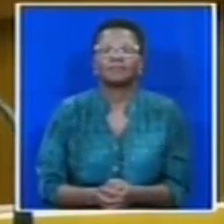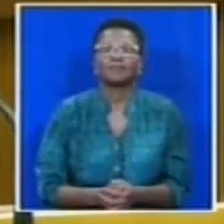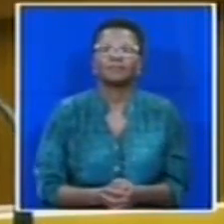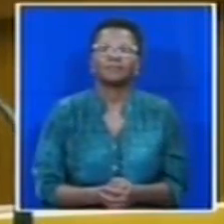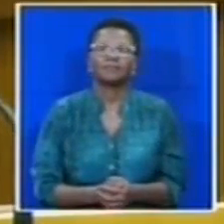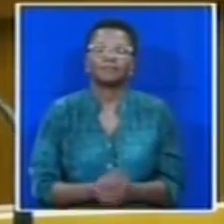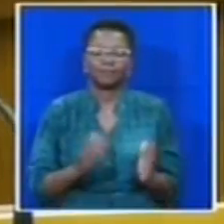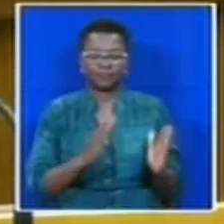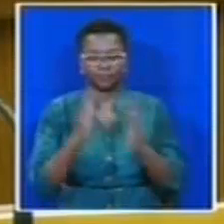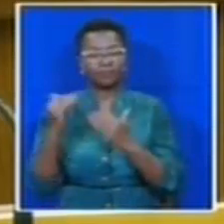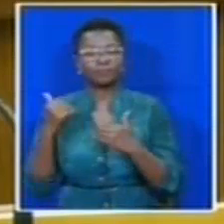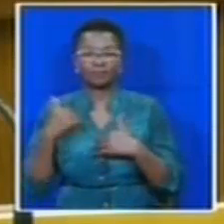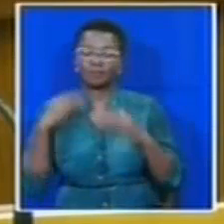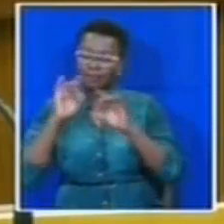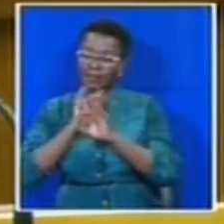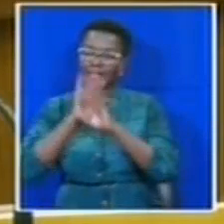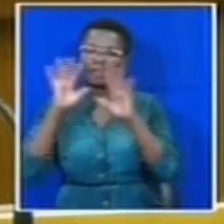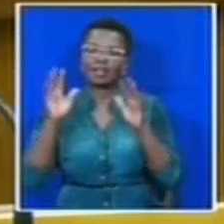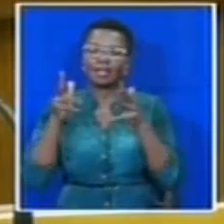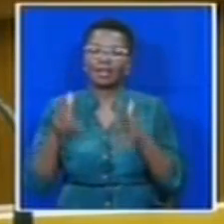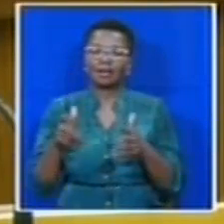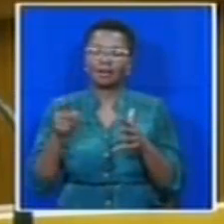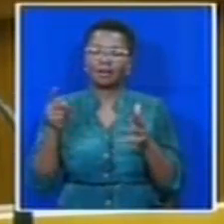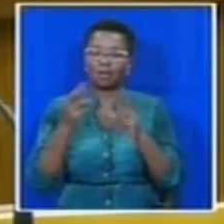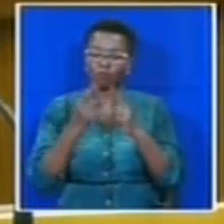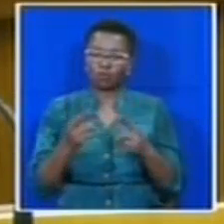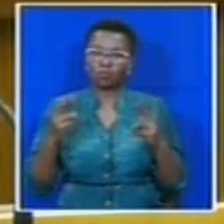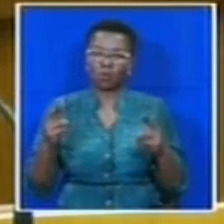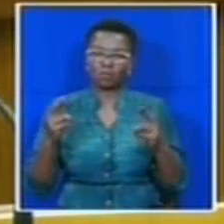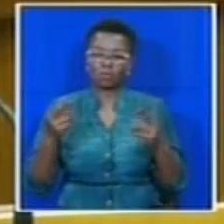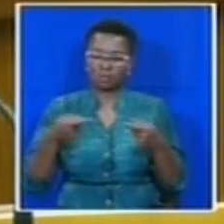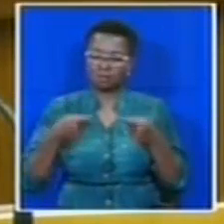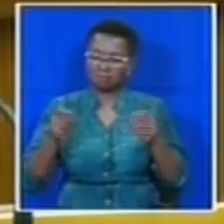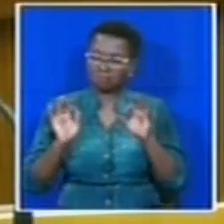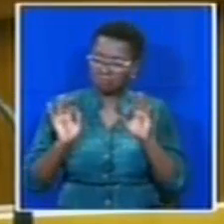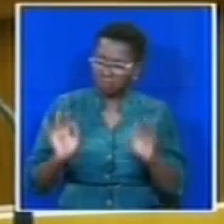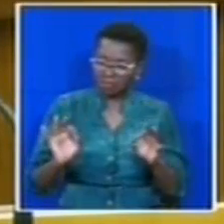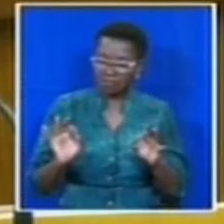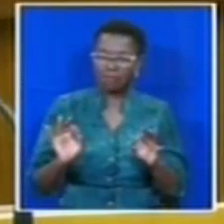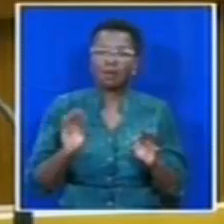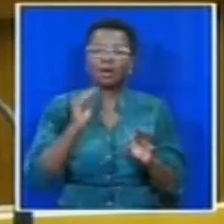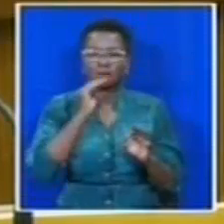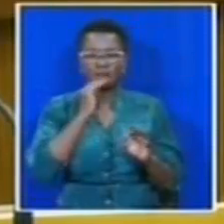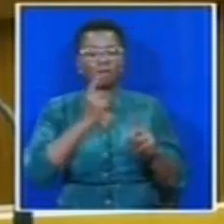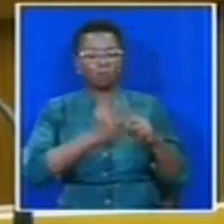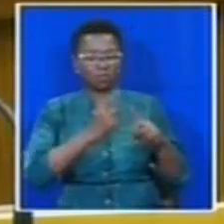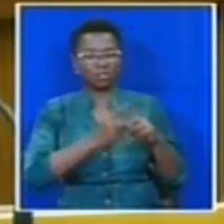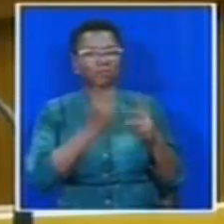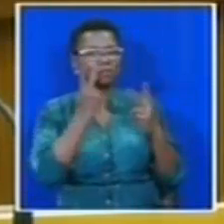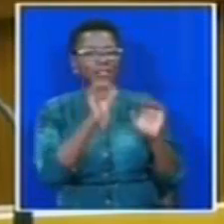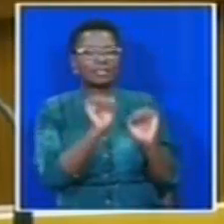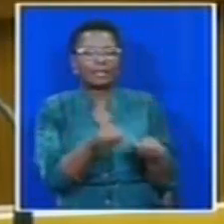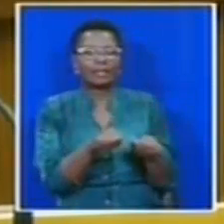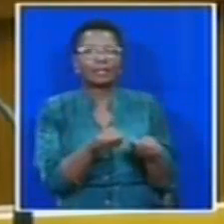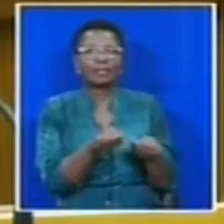It is clear that efforts to address misallocations of resources will yield substantial gains. In other words, there is